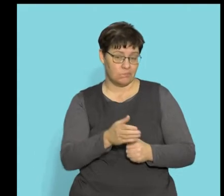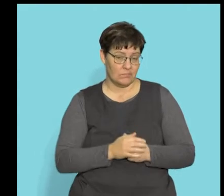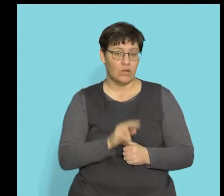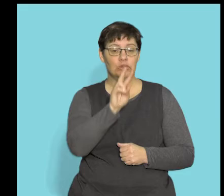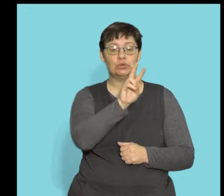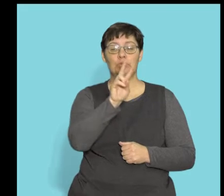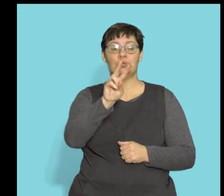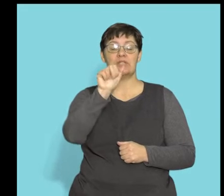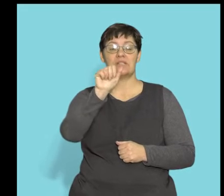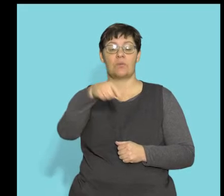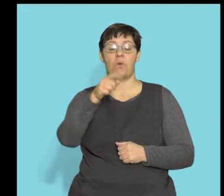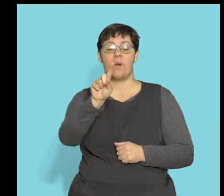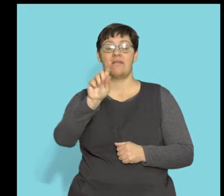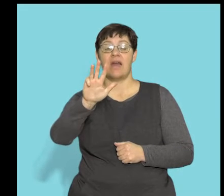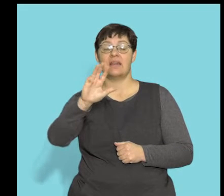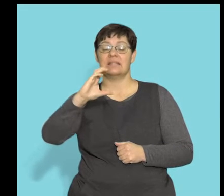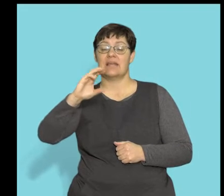a capacity of